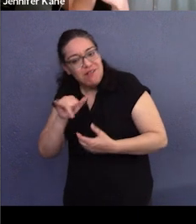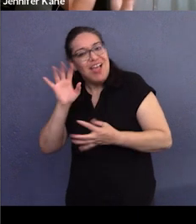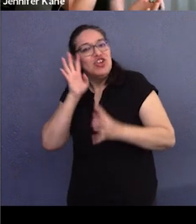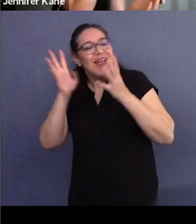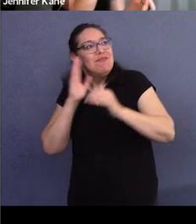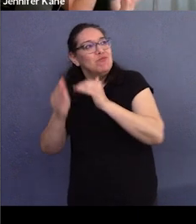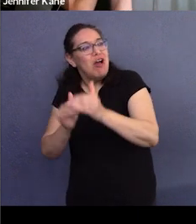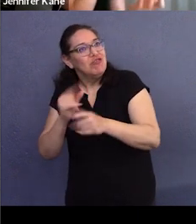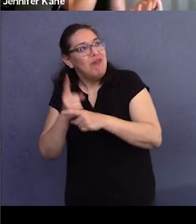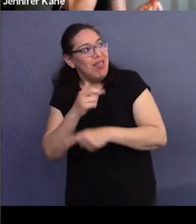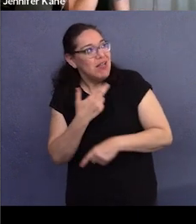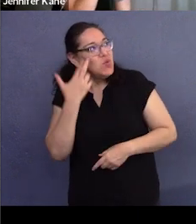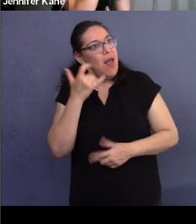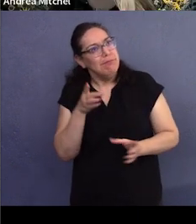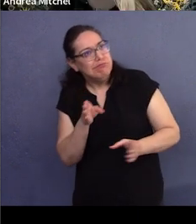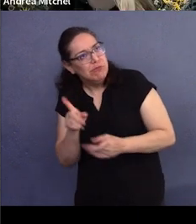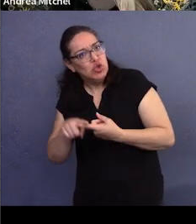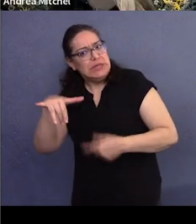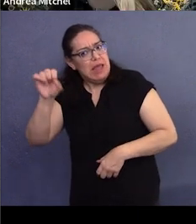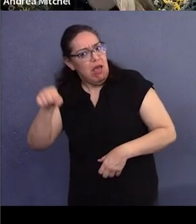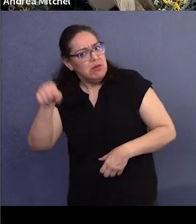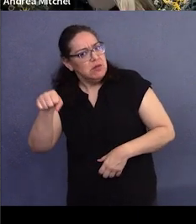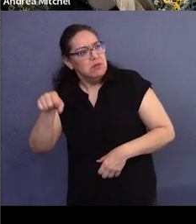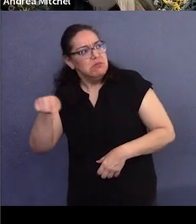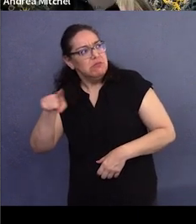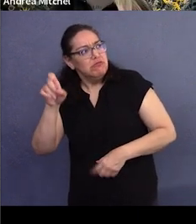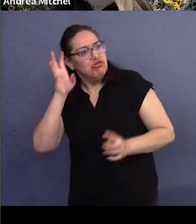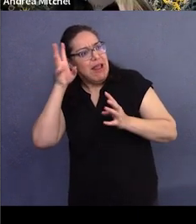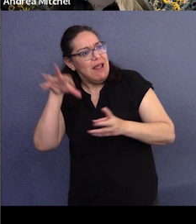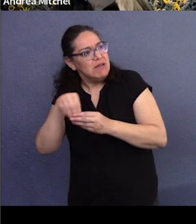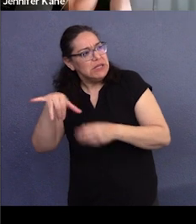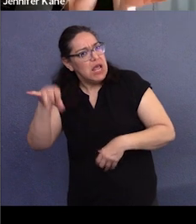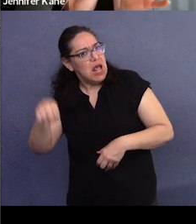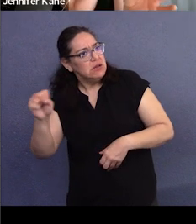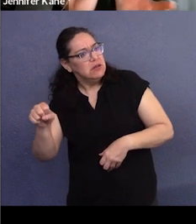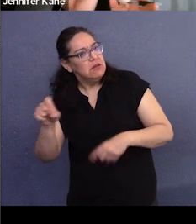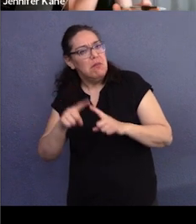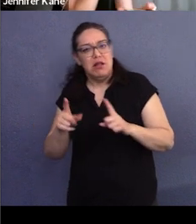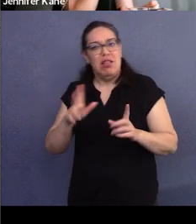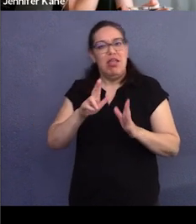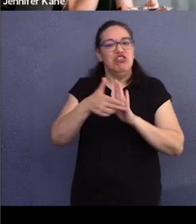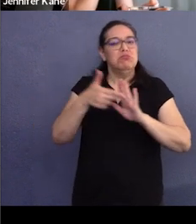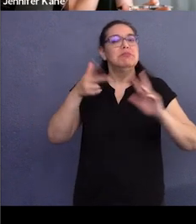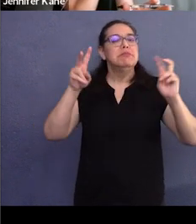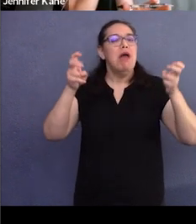why I'm leaning towards yes. yeah. So it would just be like, what would their title